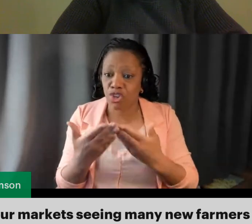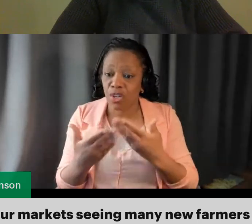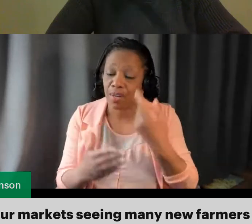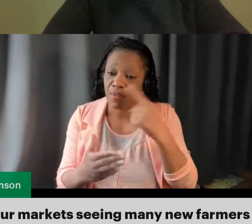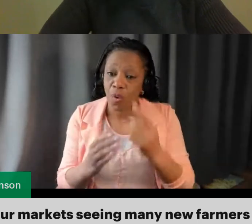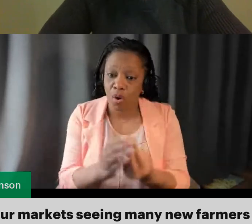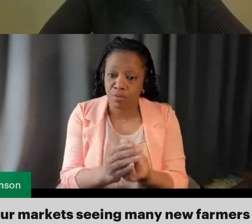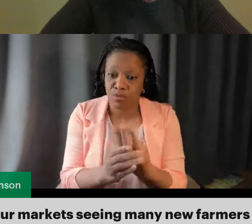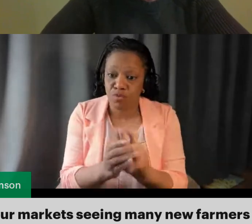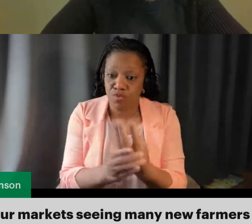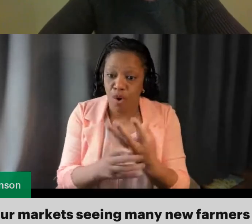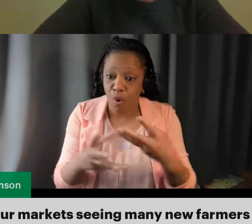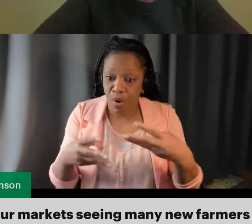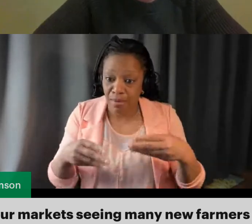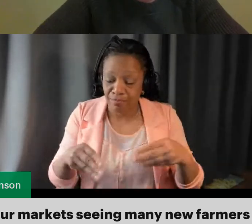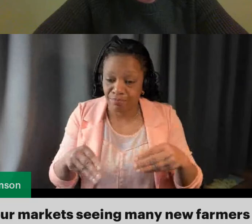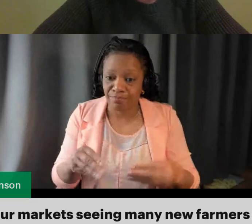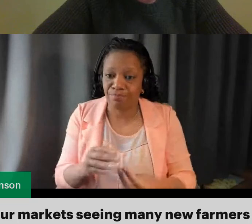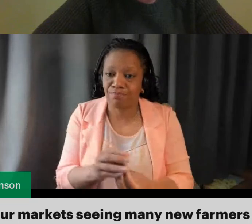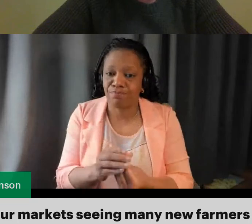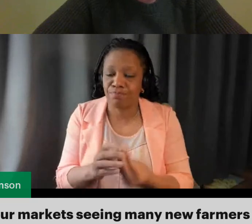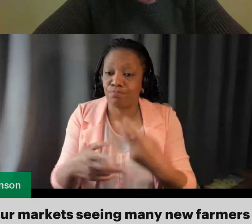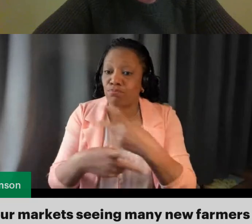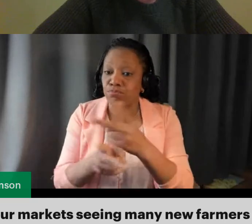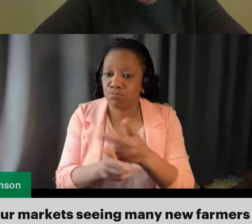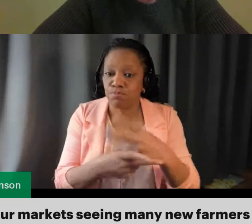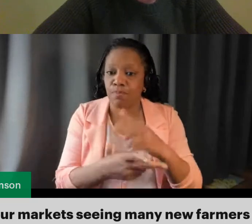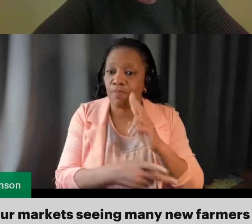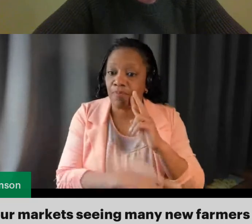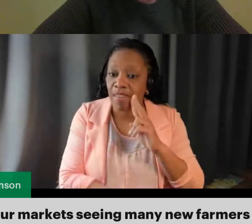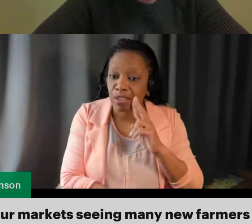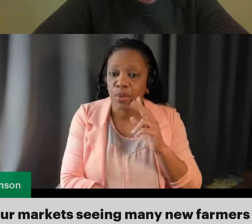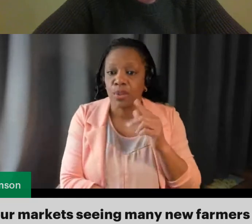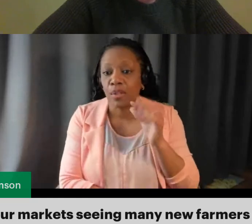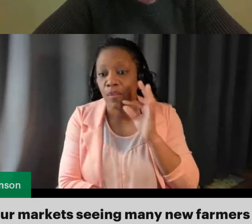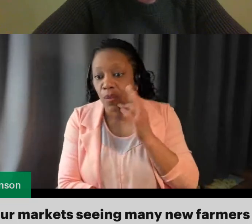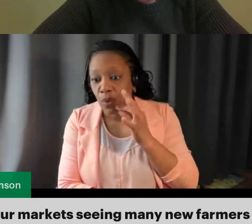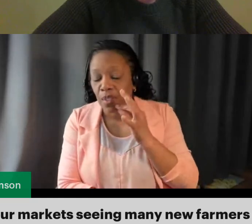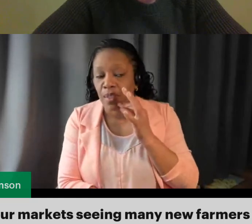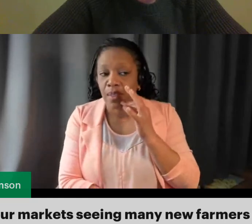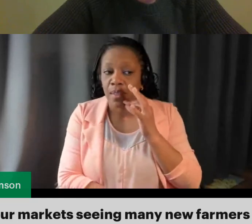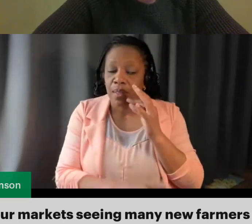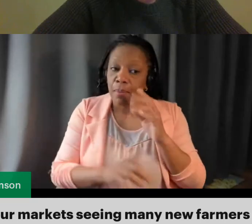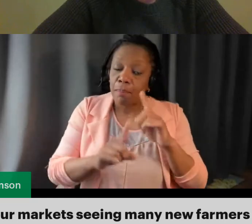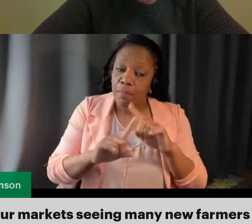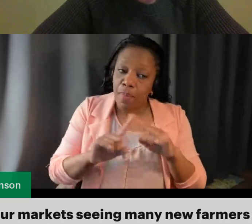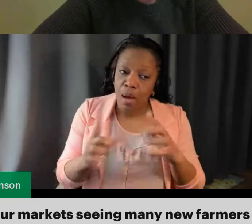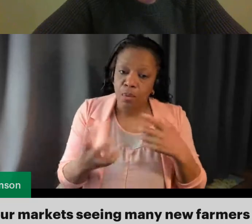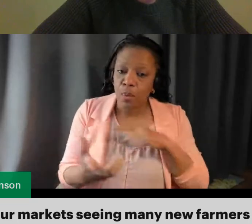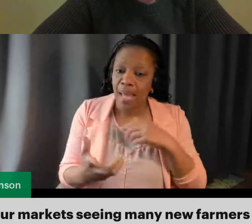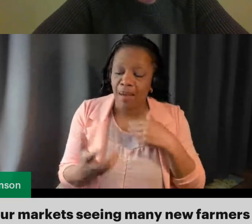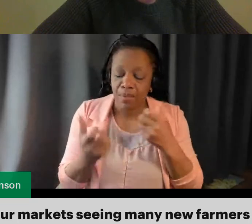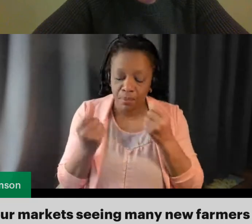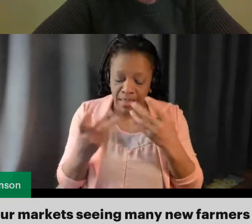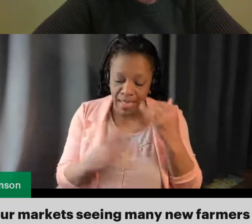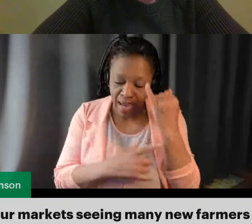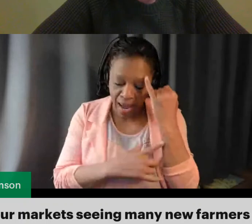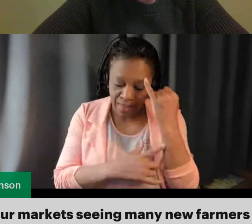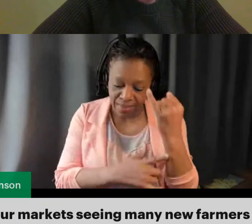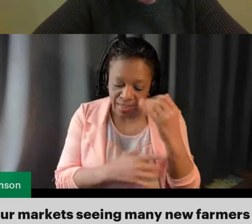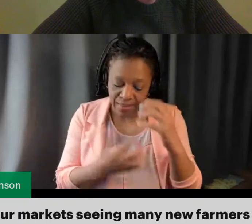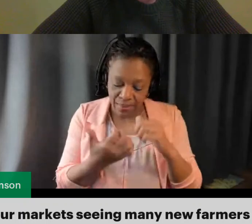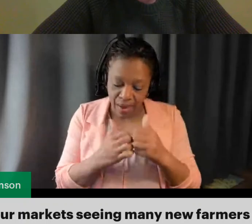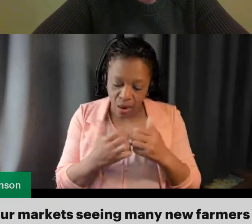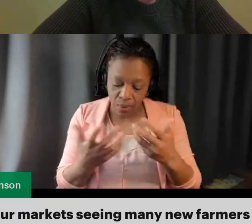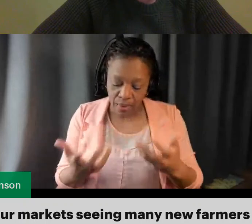of course, we will always have new vendors. We have some ideas about how we can help make becoming a